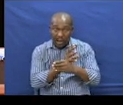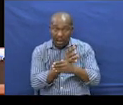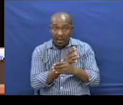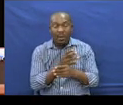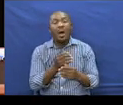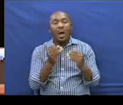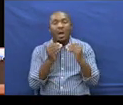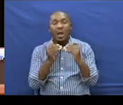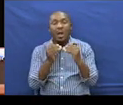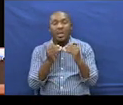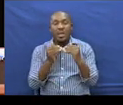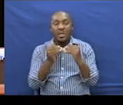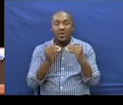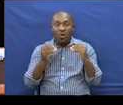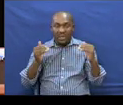equality.